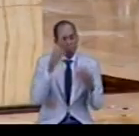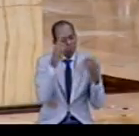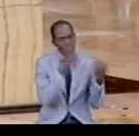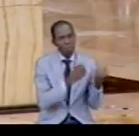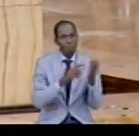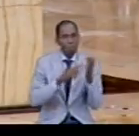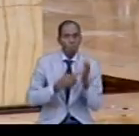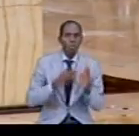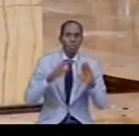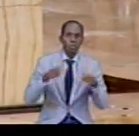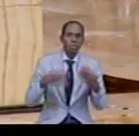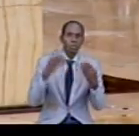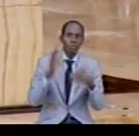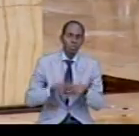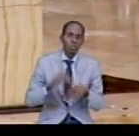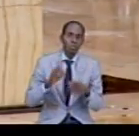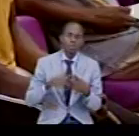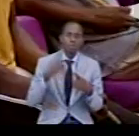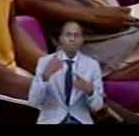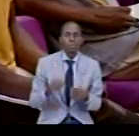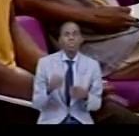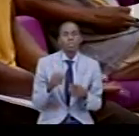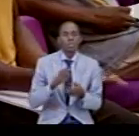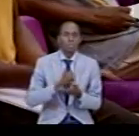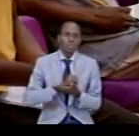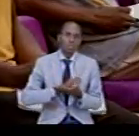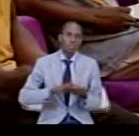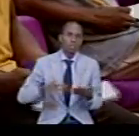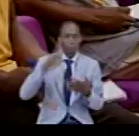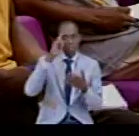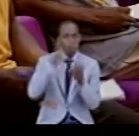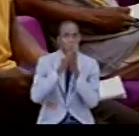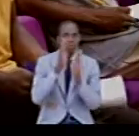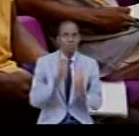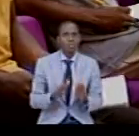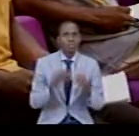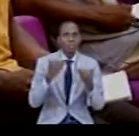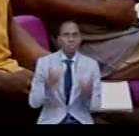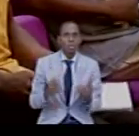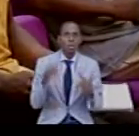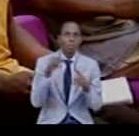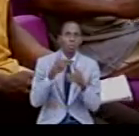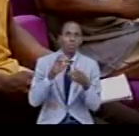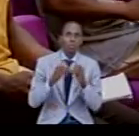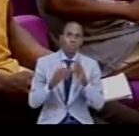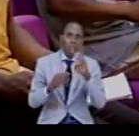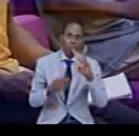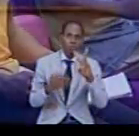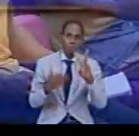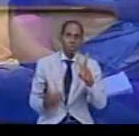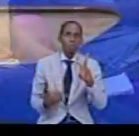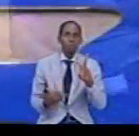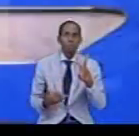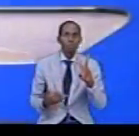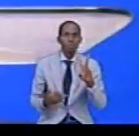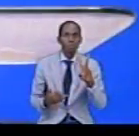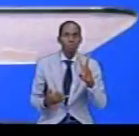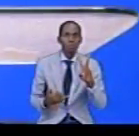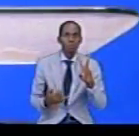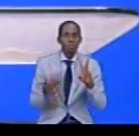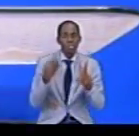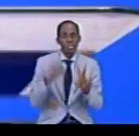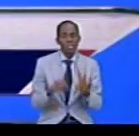delivered unto the Saints we are coming to number two here Point number two the